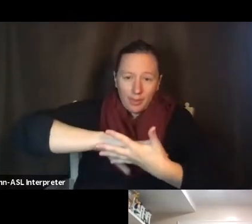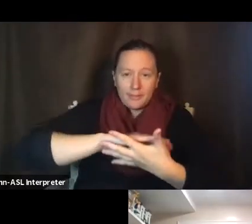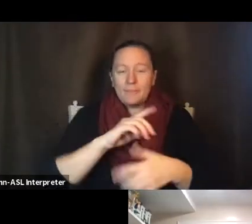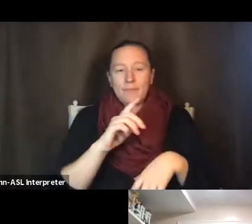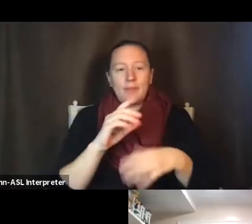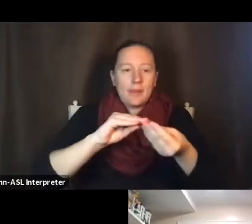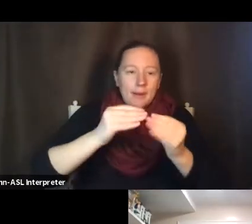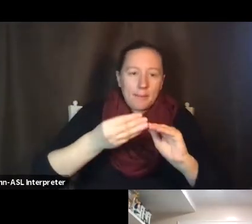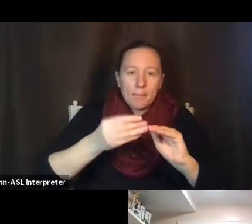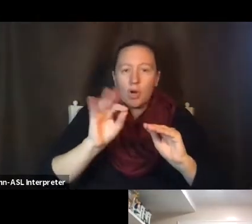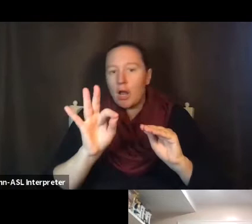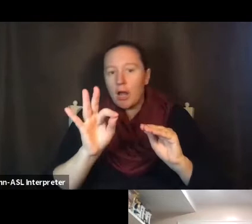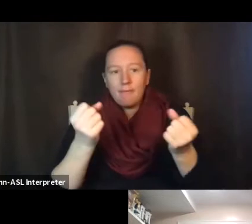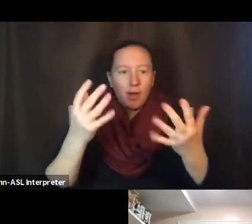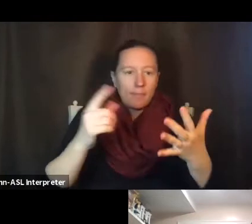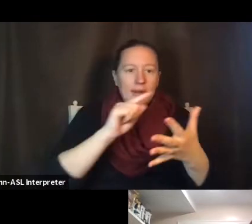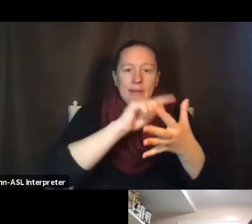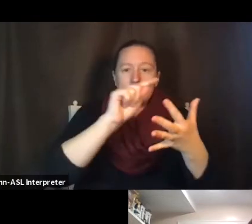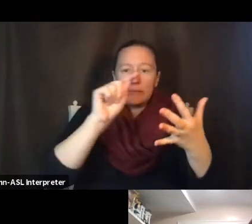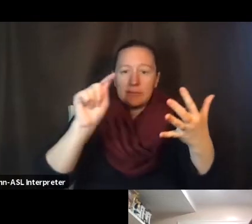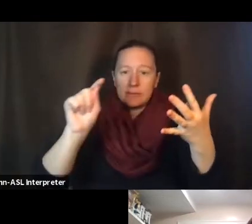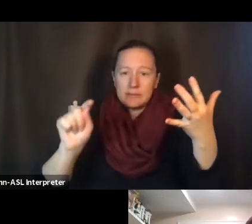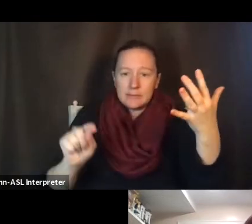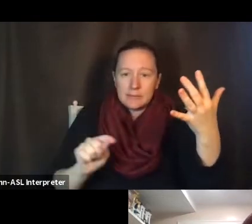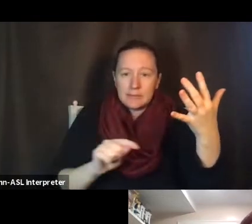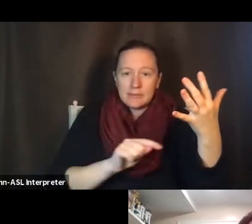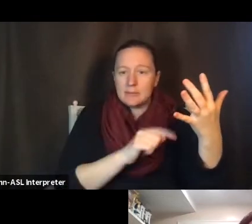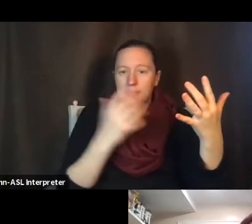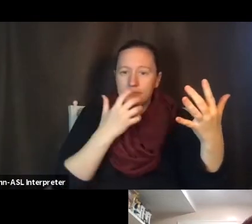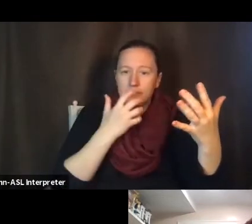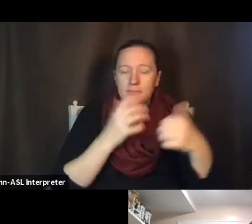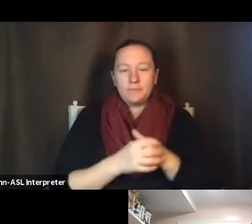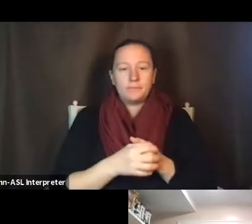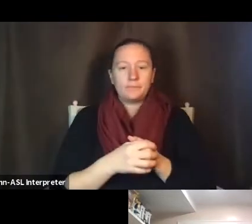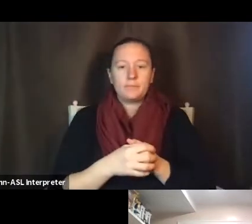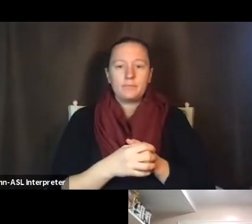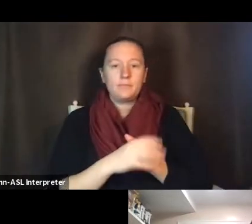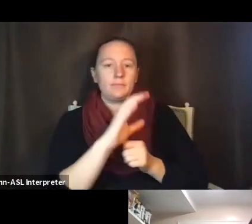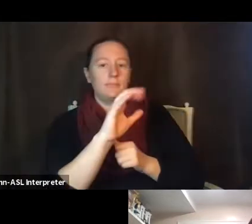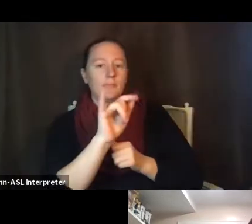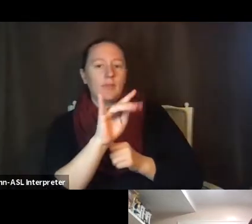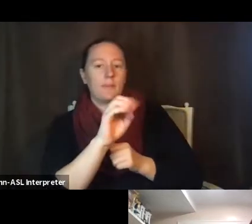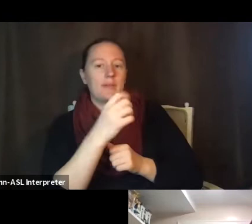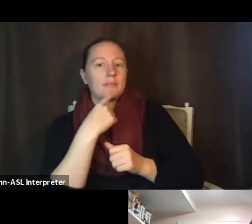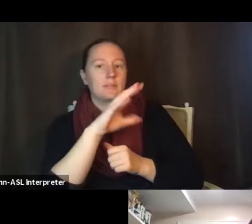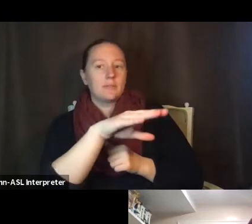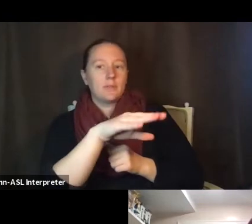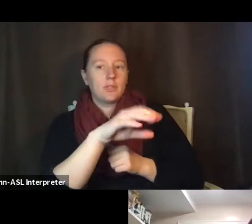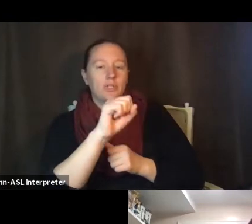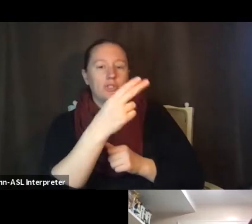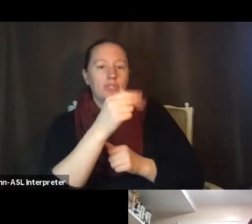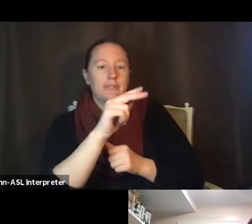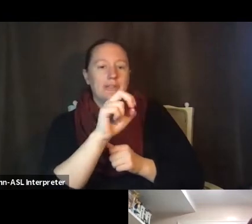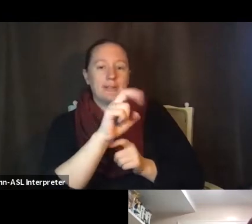and the number of these different funding streams. Hey, Shannon, it's Camille. There's a